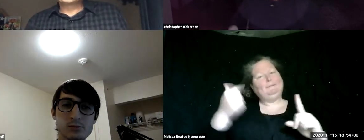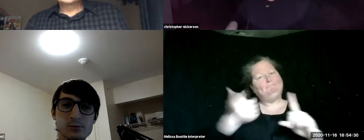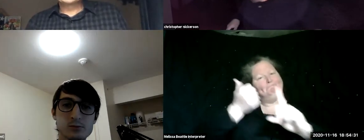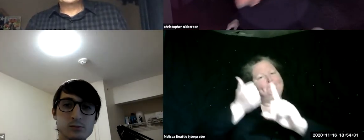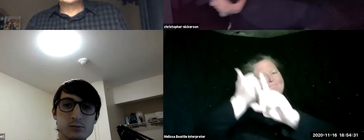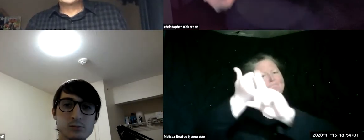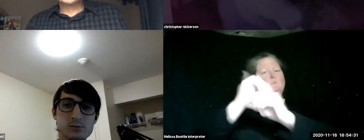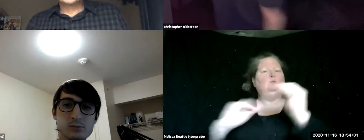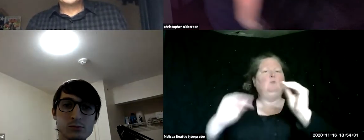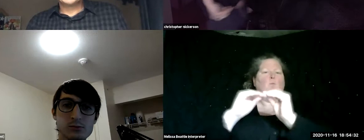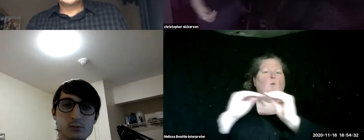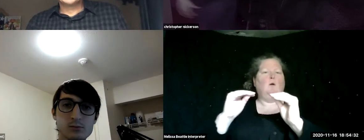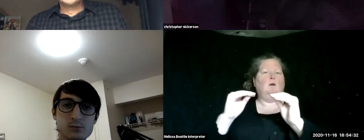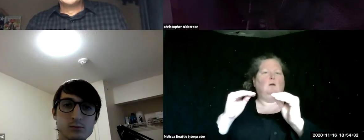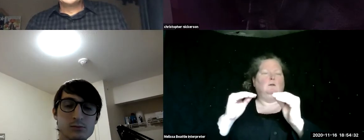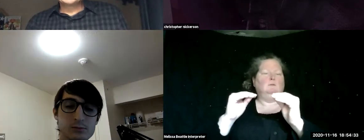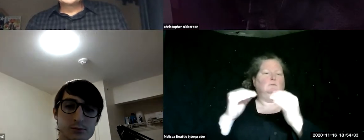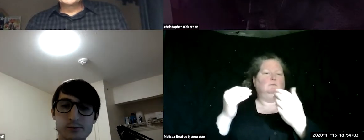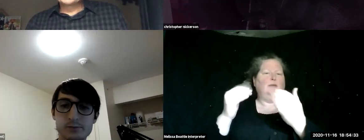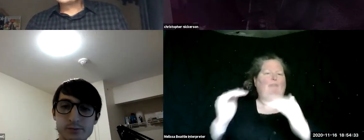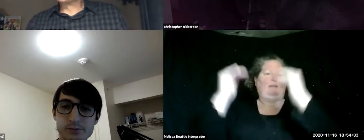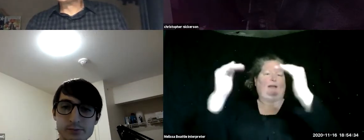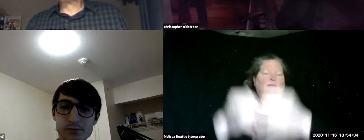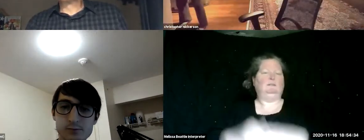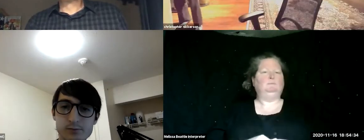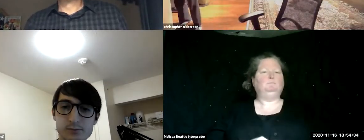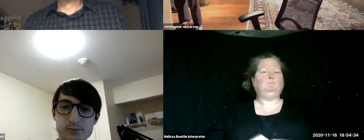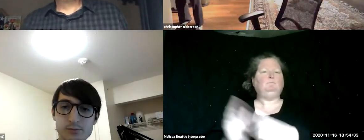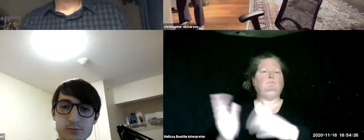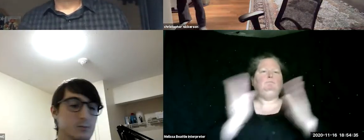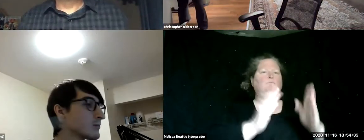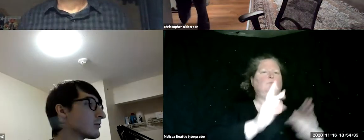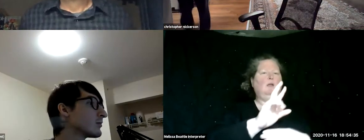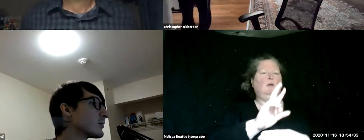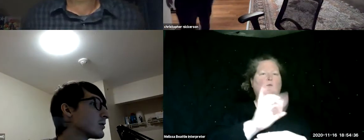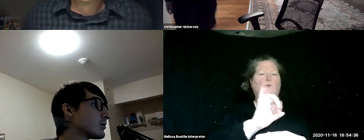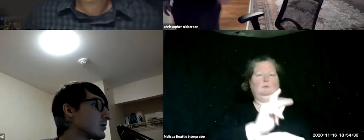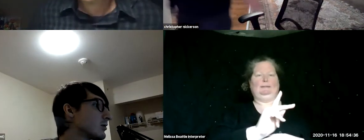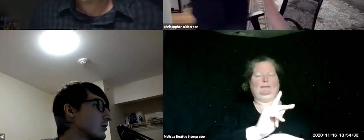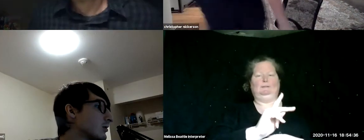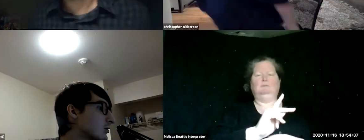Thanks. Turn my Thanks, lights Doc. On. It's getting dark in here. While you do that, we have any other questions in the chat?